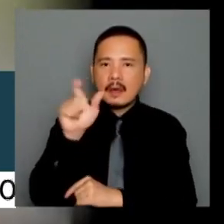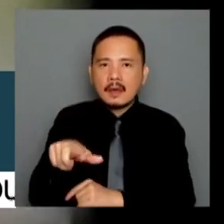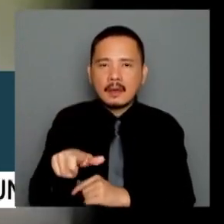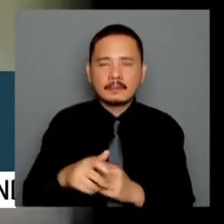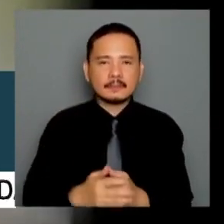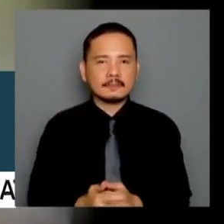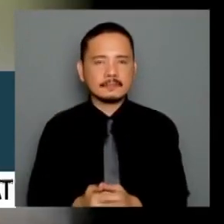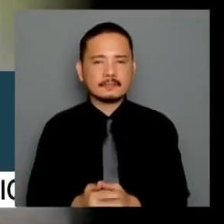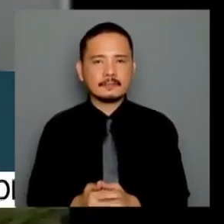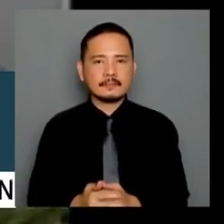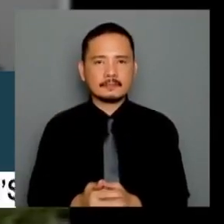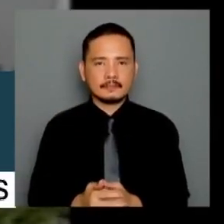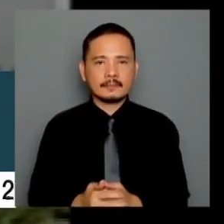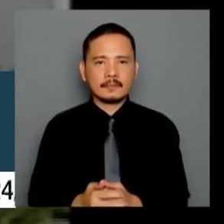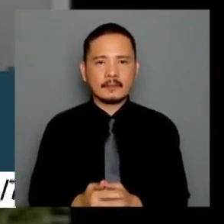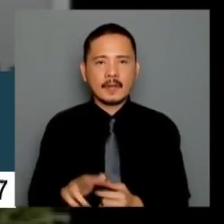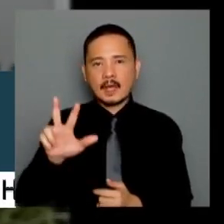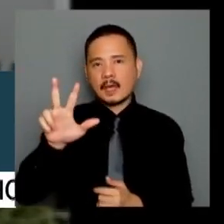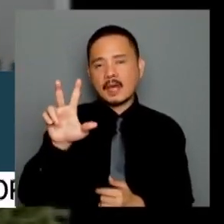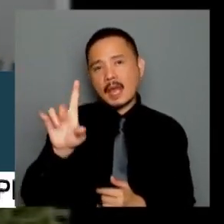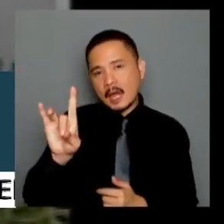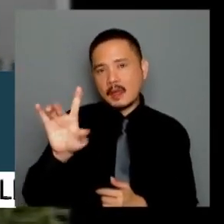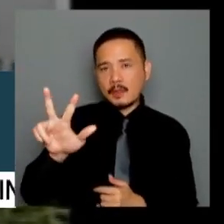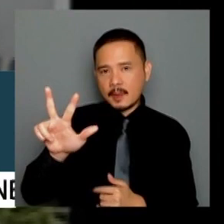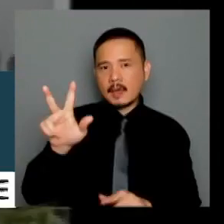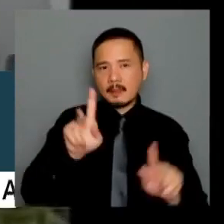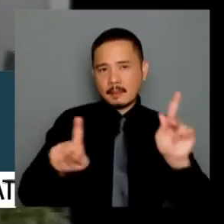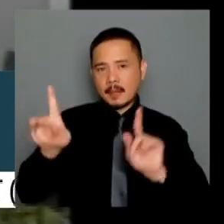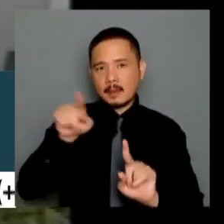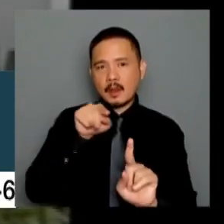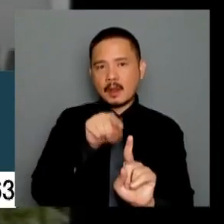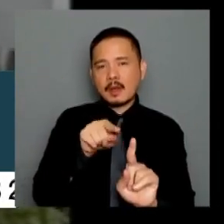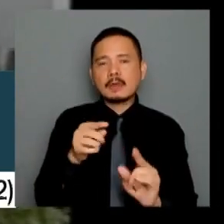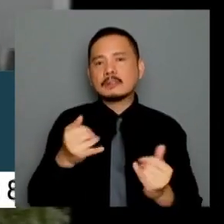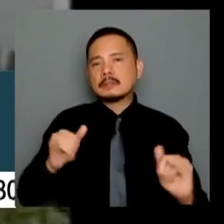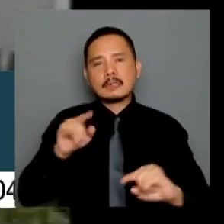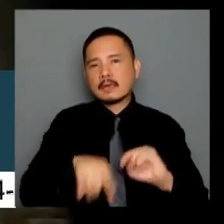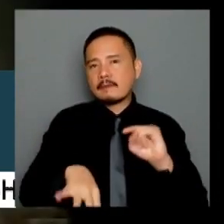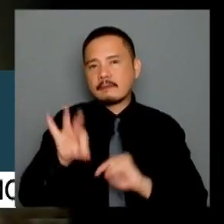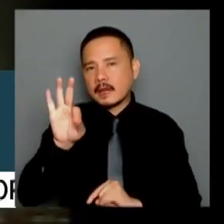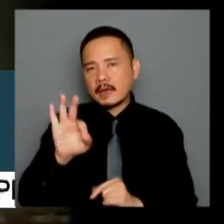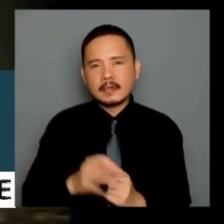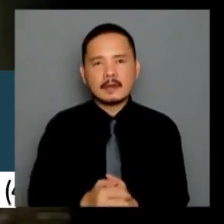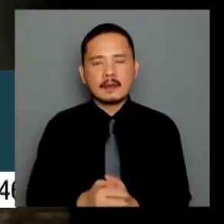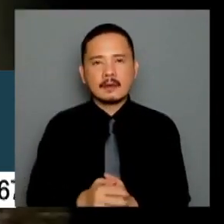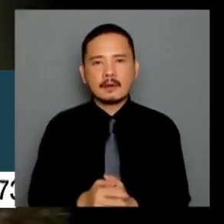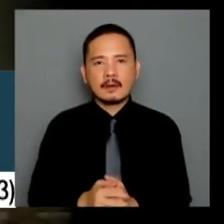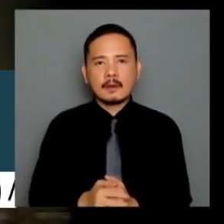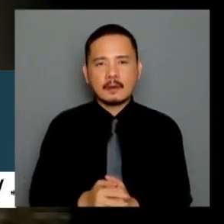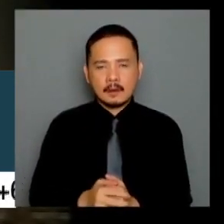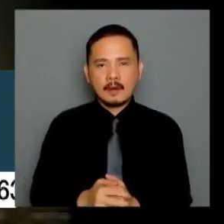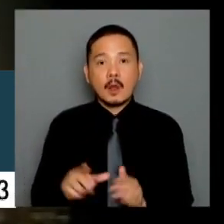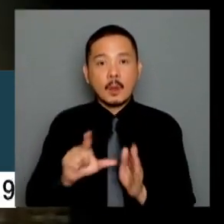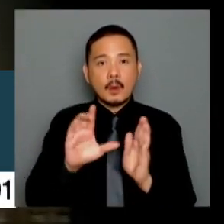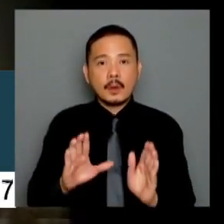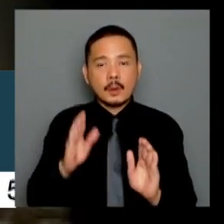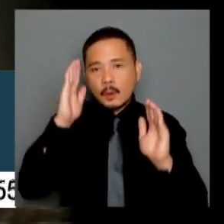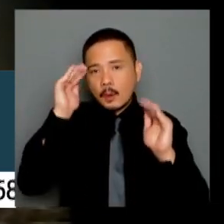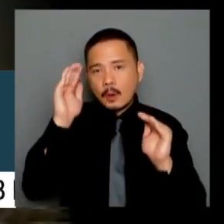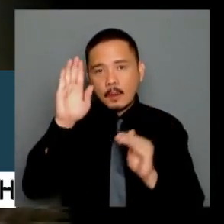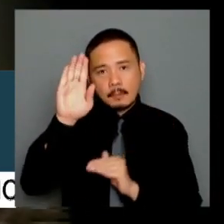83 of the accused in the massacre remain at large. The private prosecutor now hopes the Marcos administration will help them attain